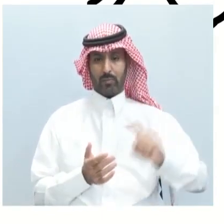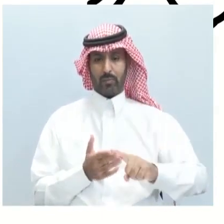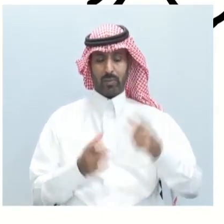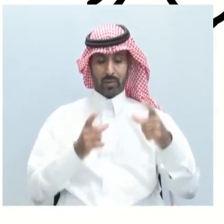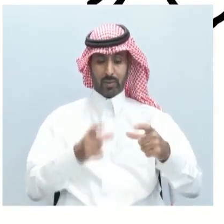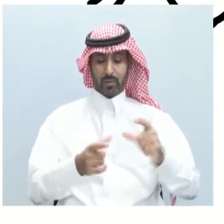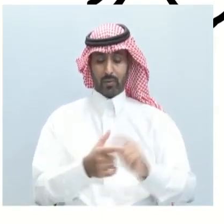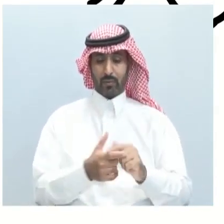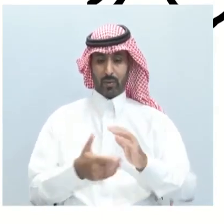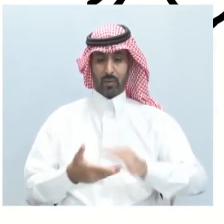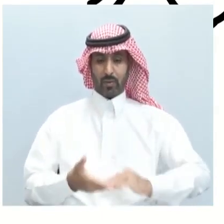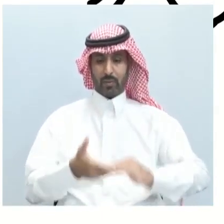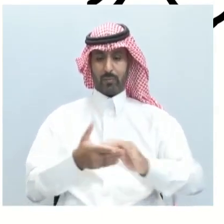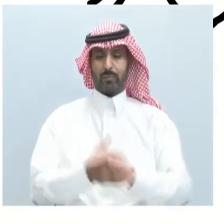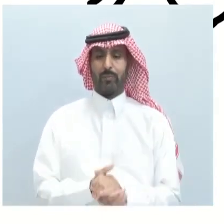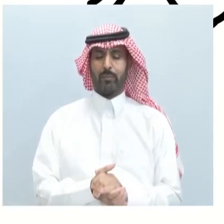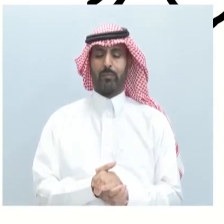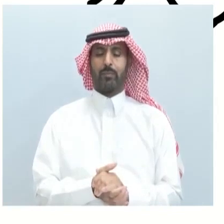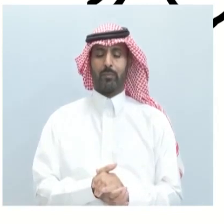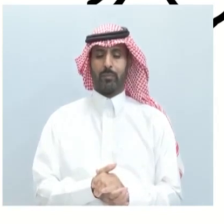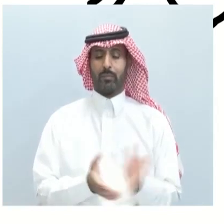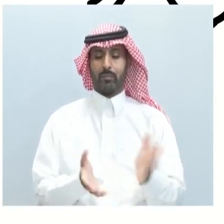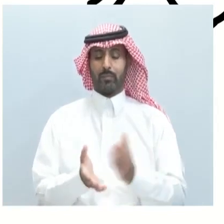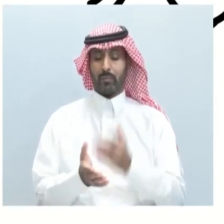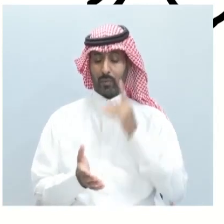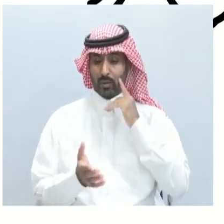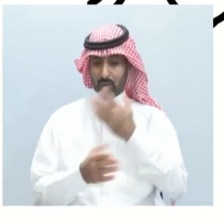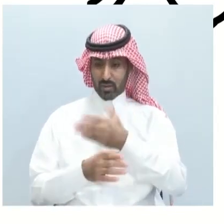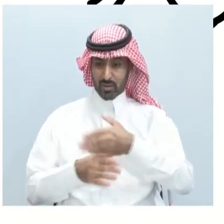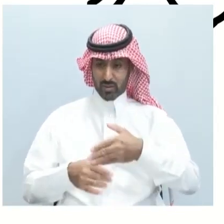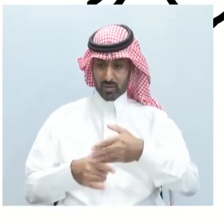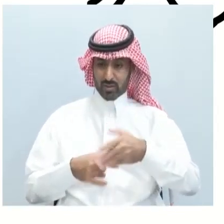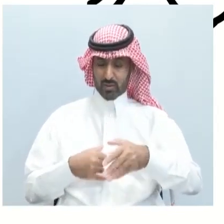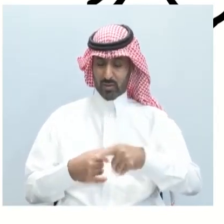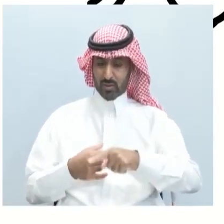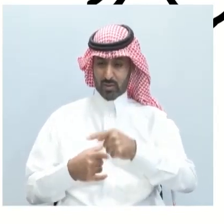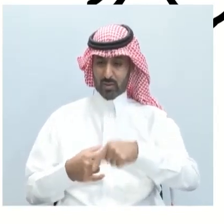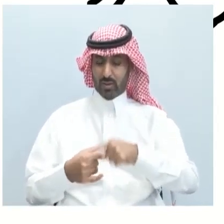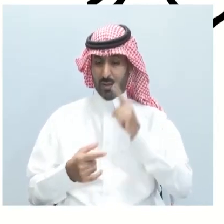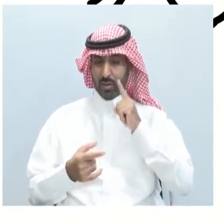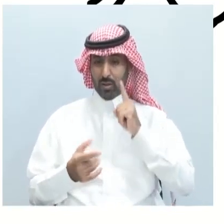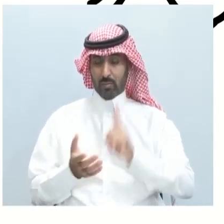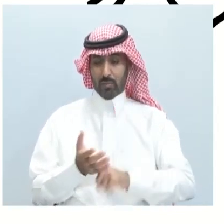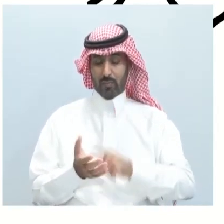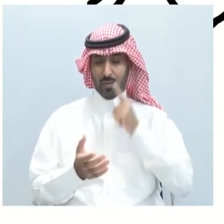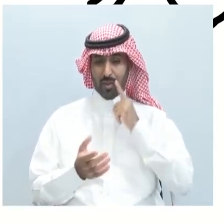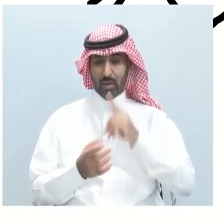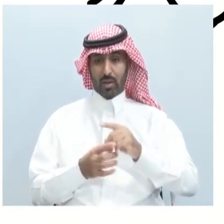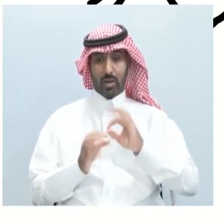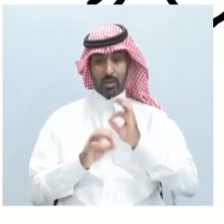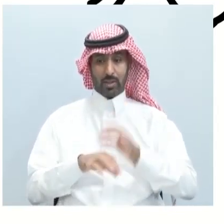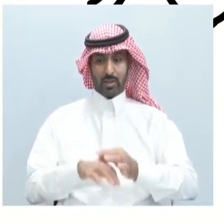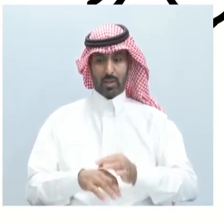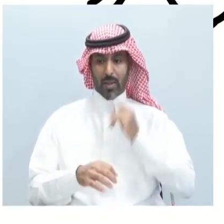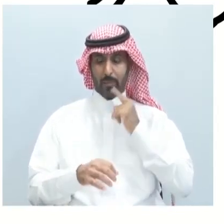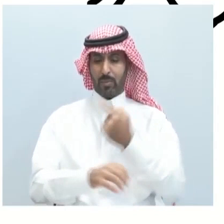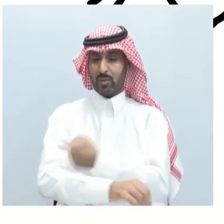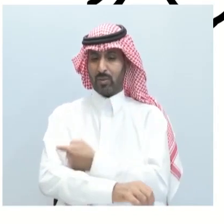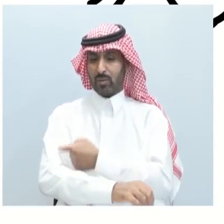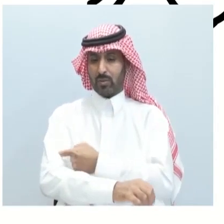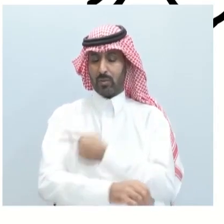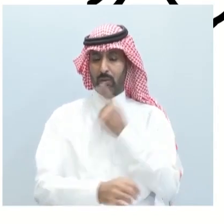team for their outstanding achievement. This operation and others since prove that humanitarian assistance and medical care have